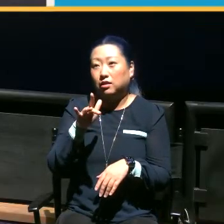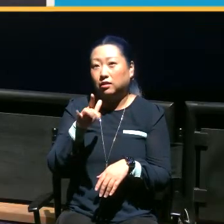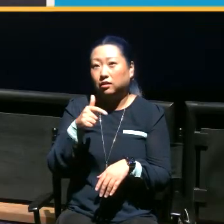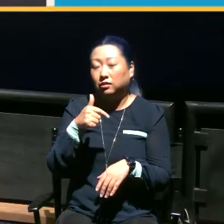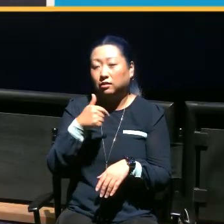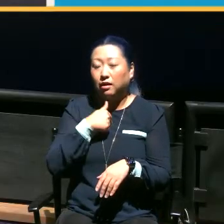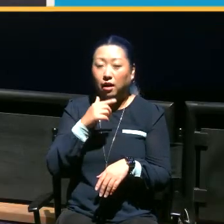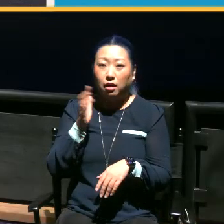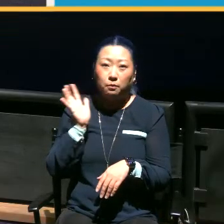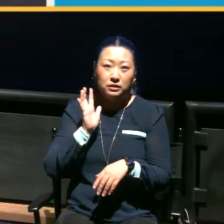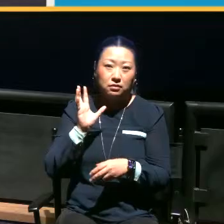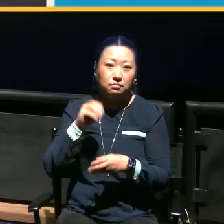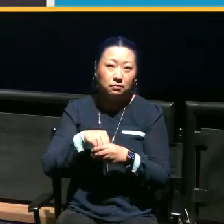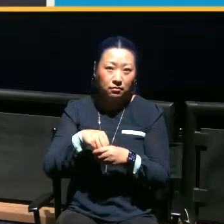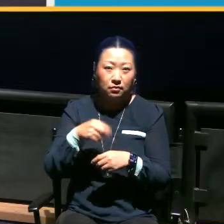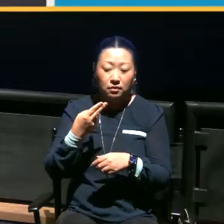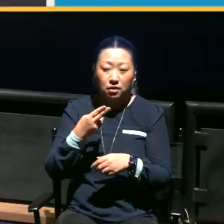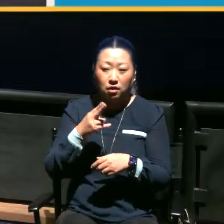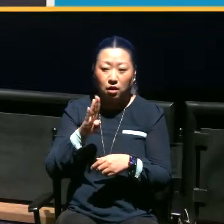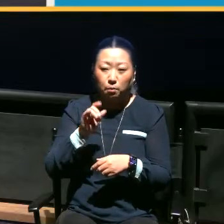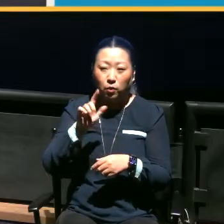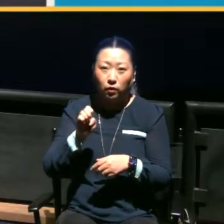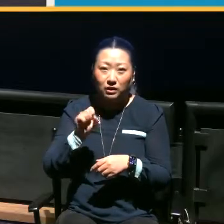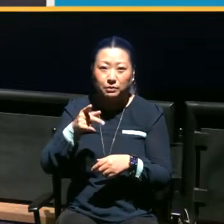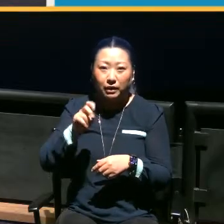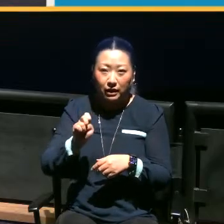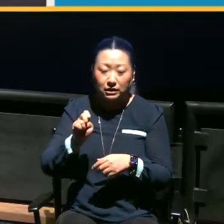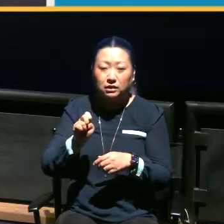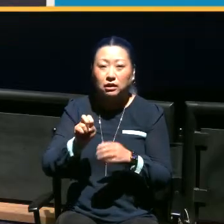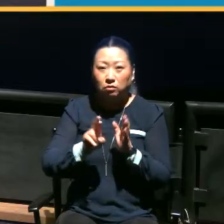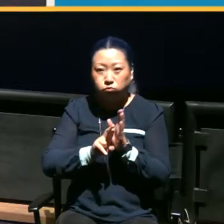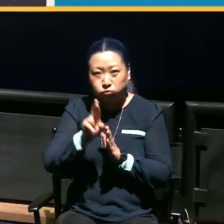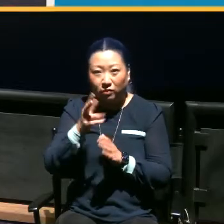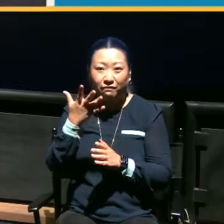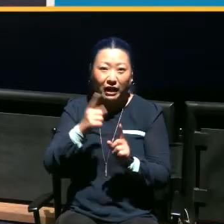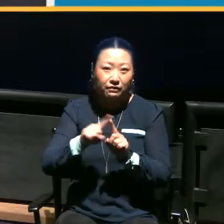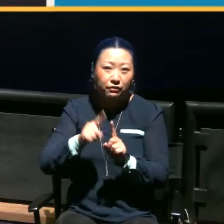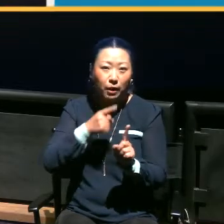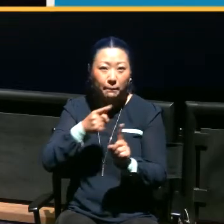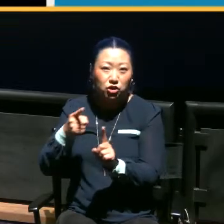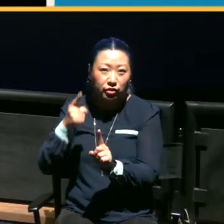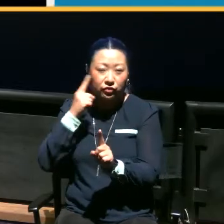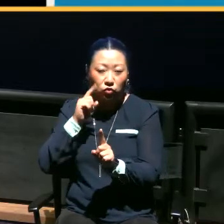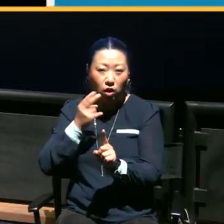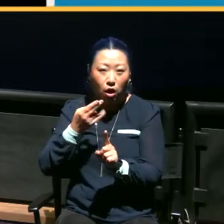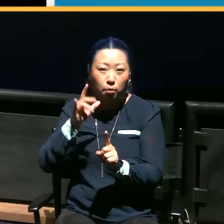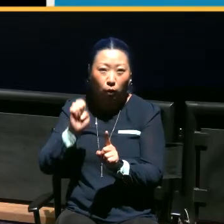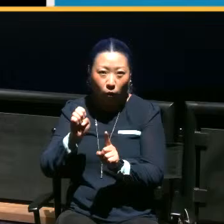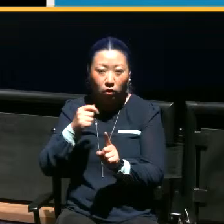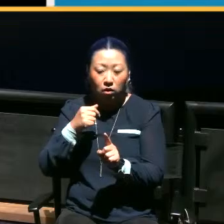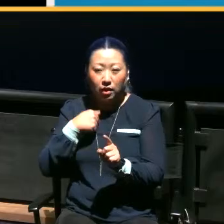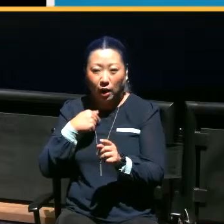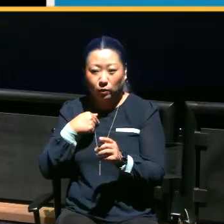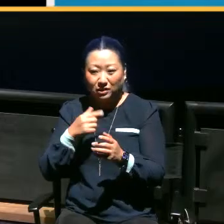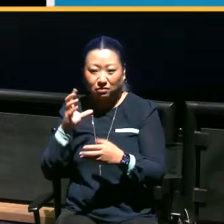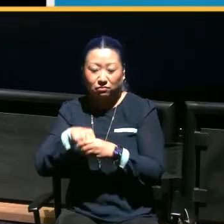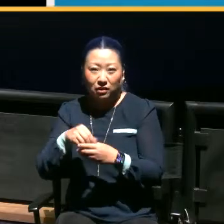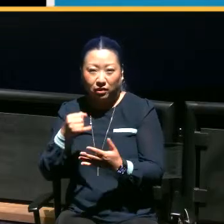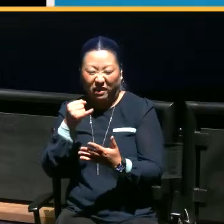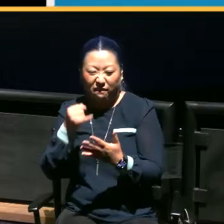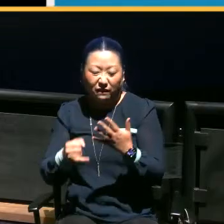be part of a Hubble Space Telescope crew. There was 5 missions to service Hubble. I was on the final 2 of those